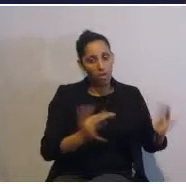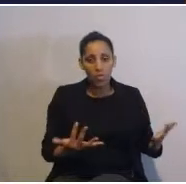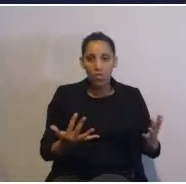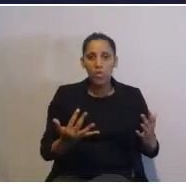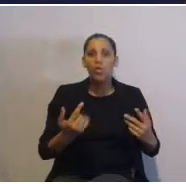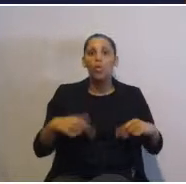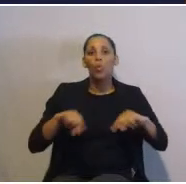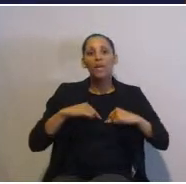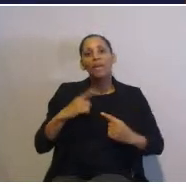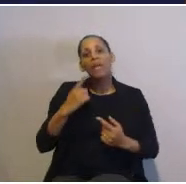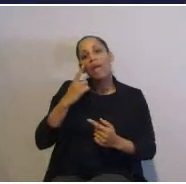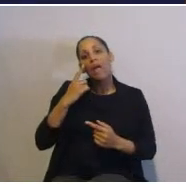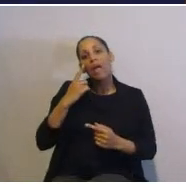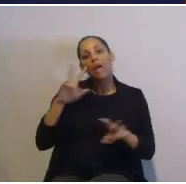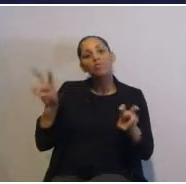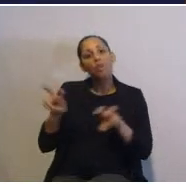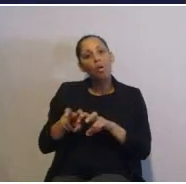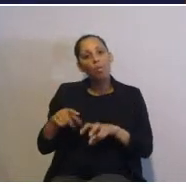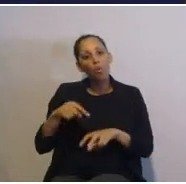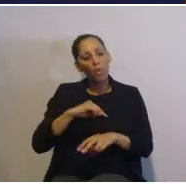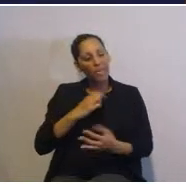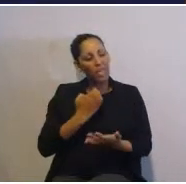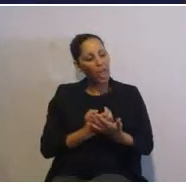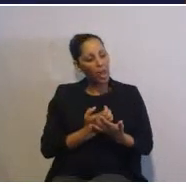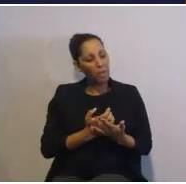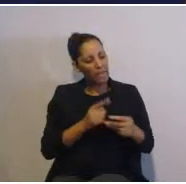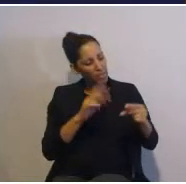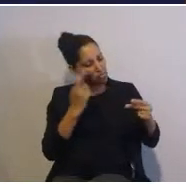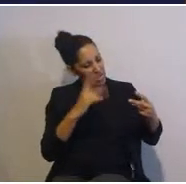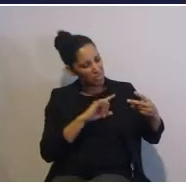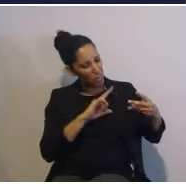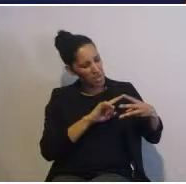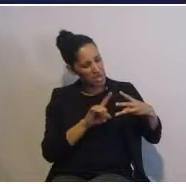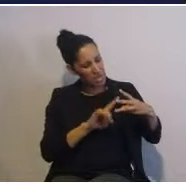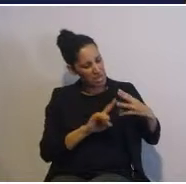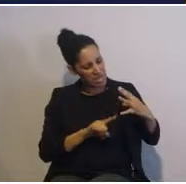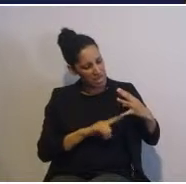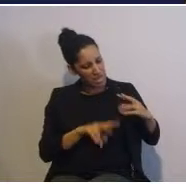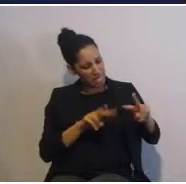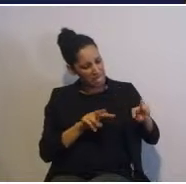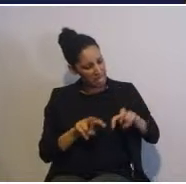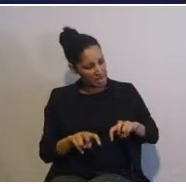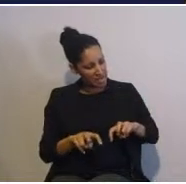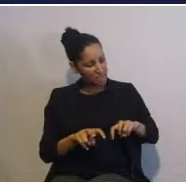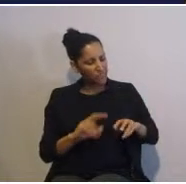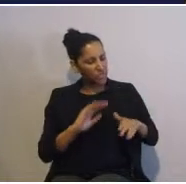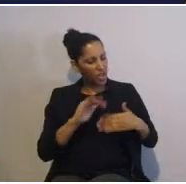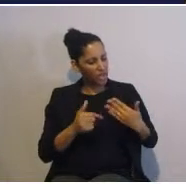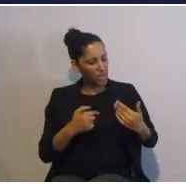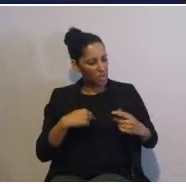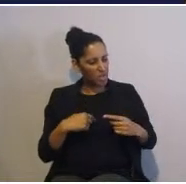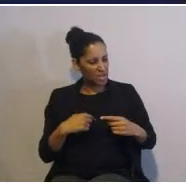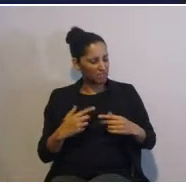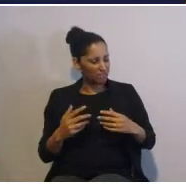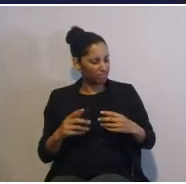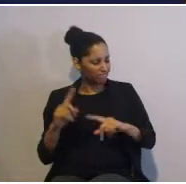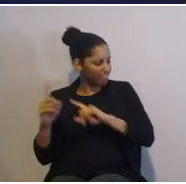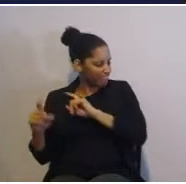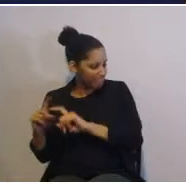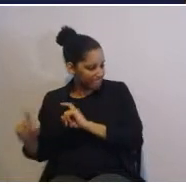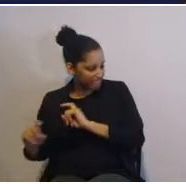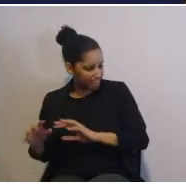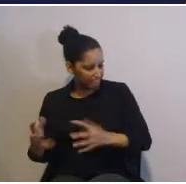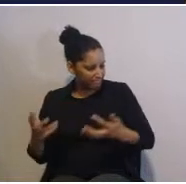consideration what all these economic factors are, and then ask the relevant questions, especially to the